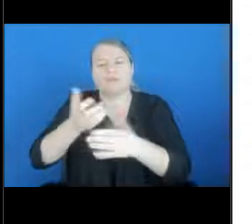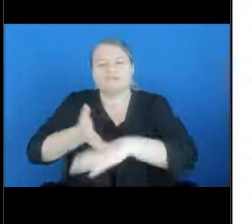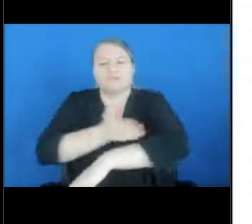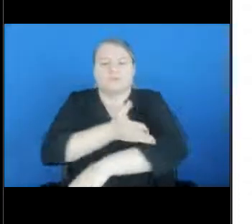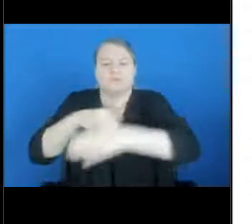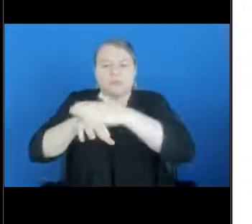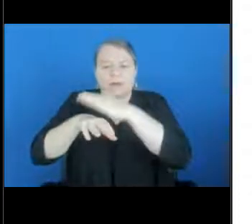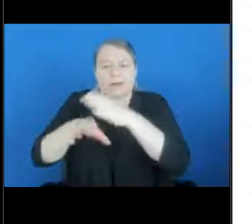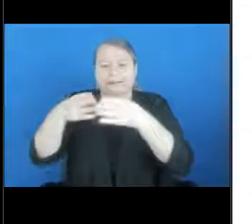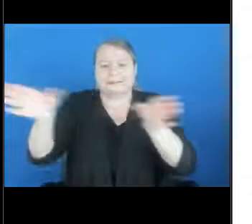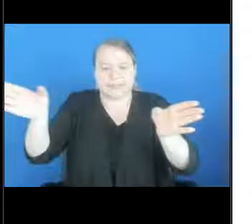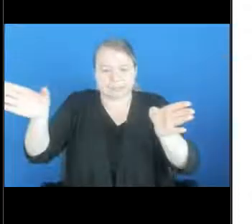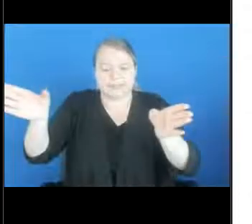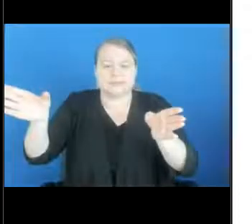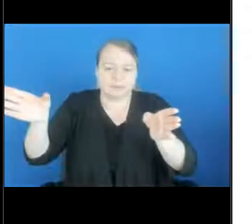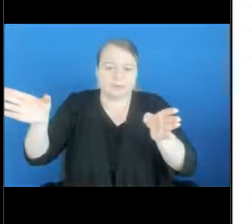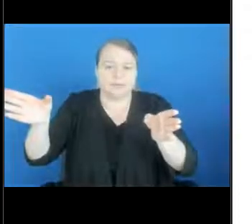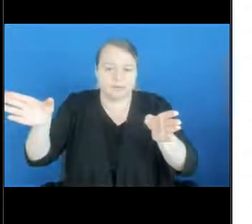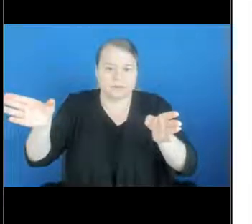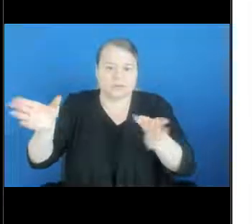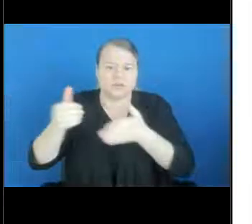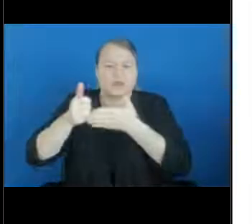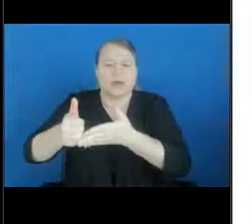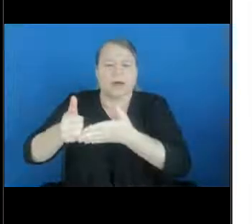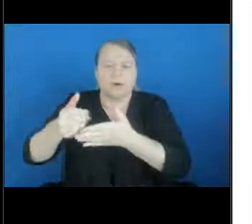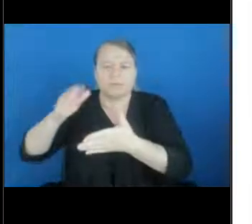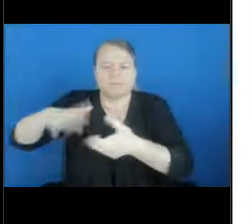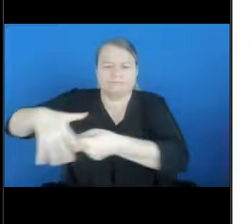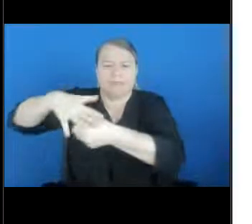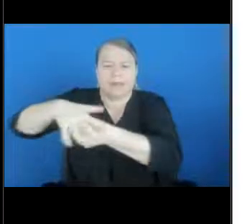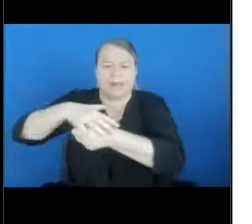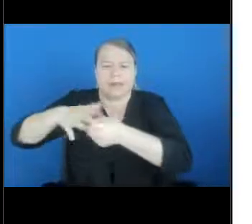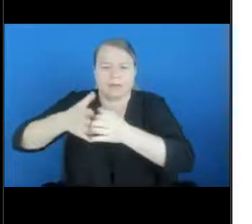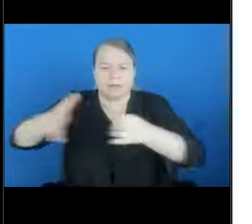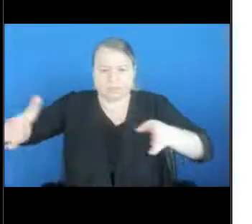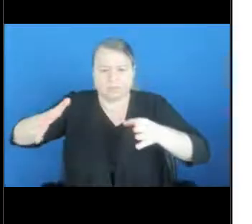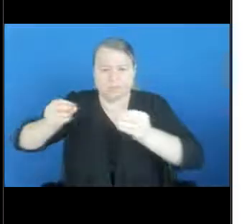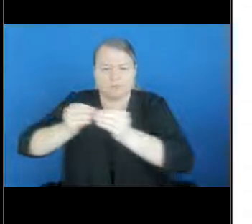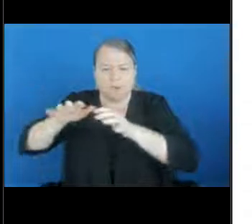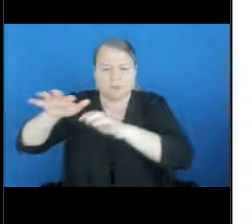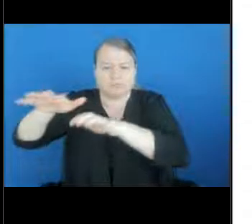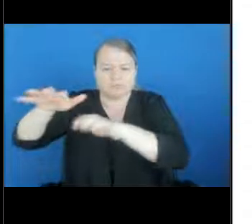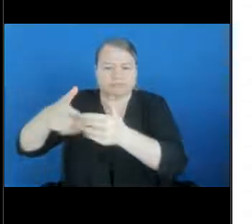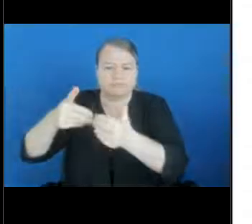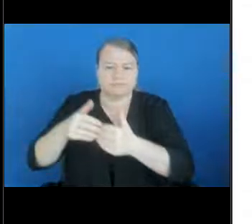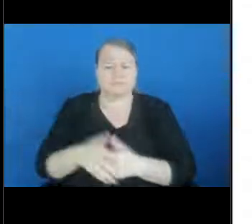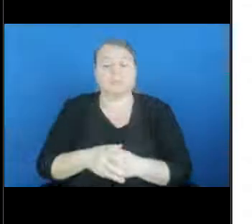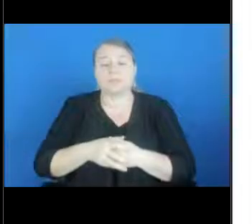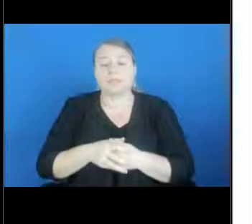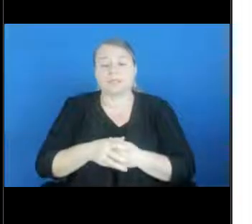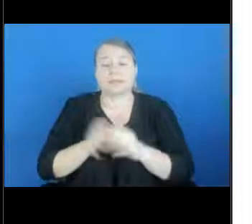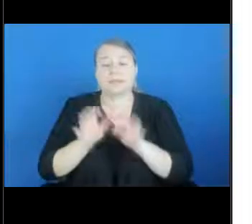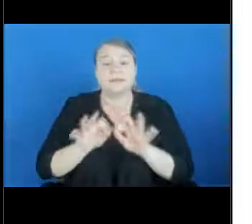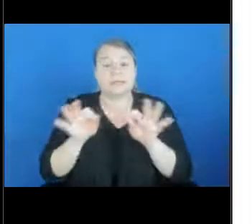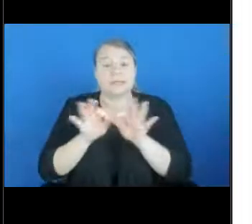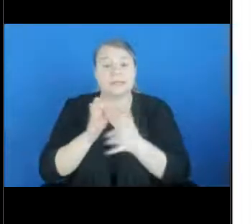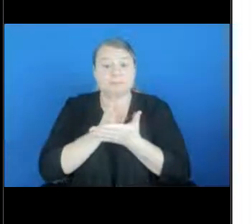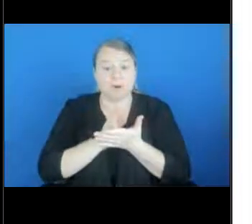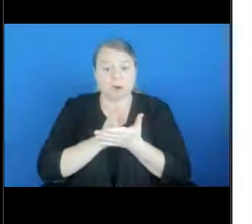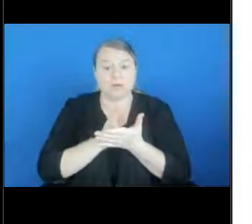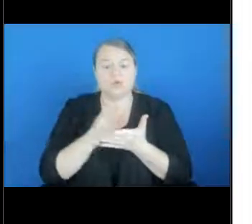well as enhance capacity within the project area. One of the key elements of this project is the extension of